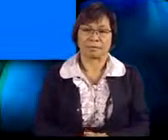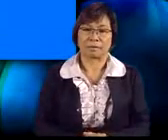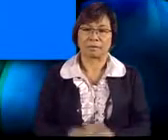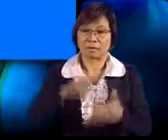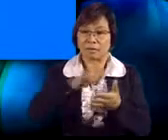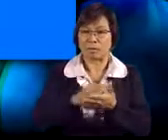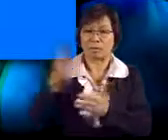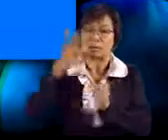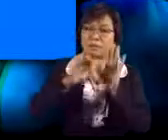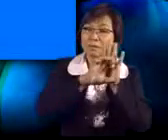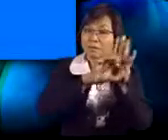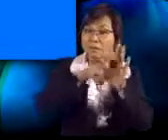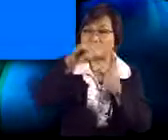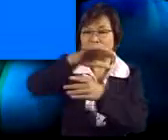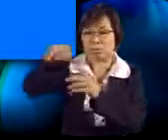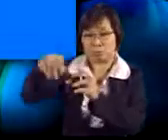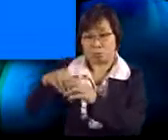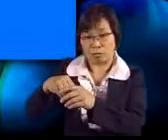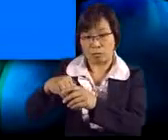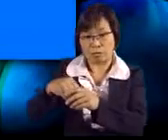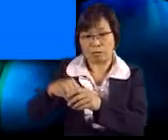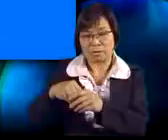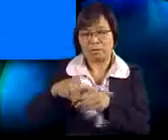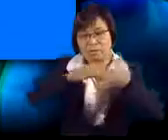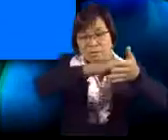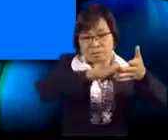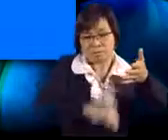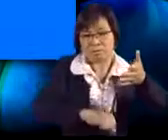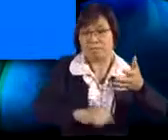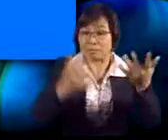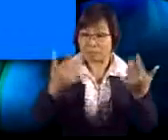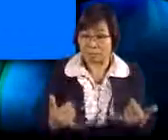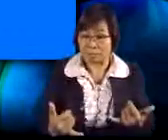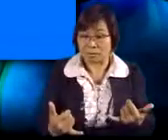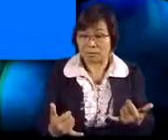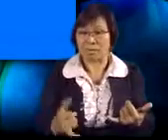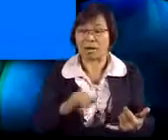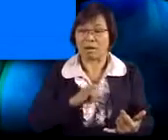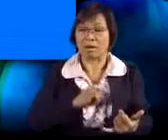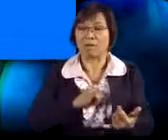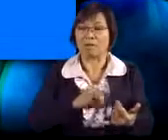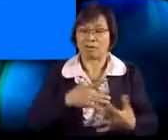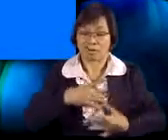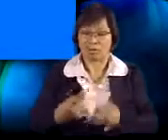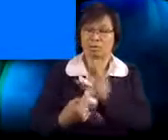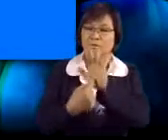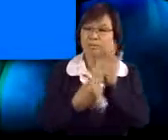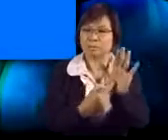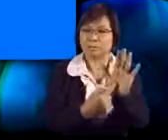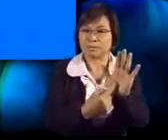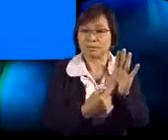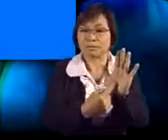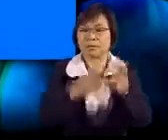That was the example involved subtraction. Now, I would like to show you